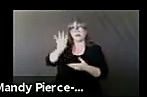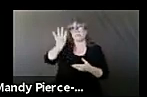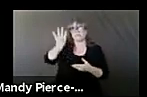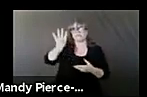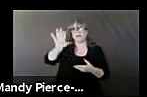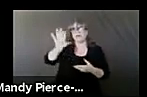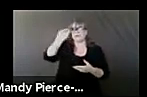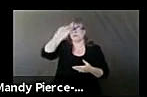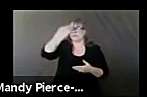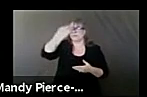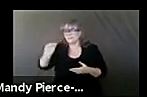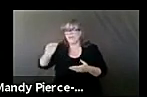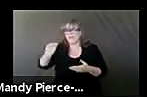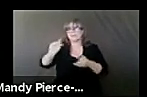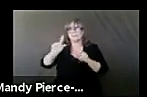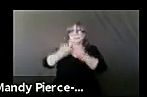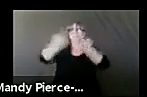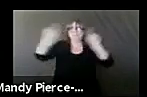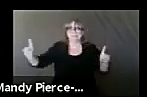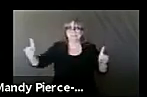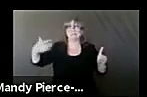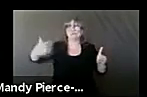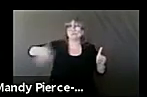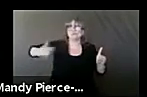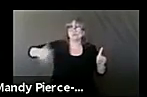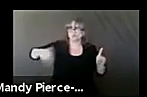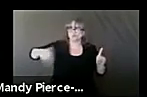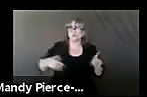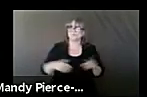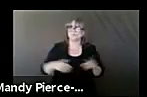about 45%. Next slide.